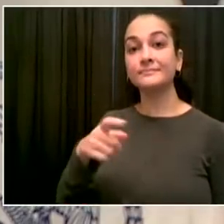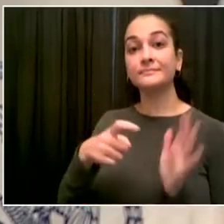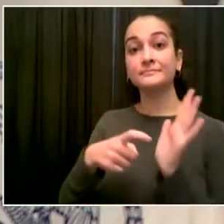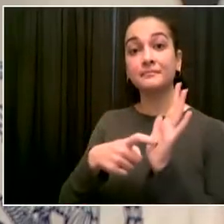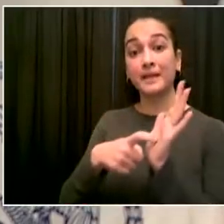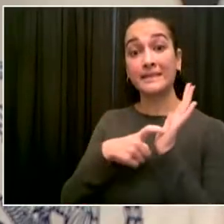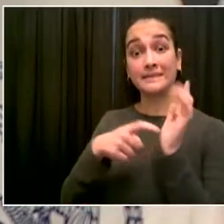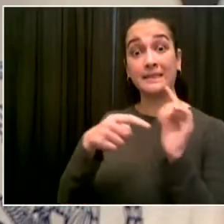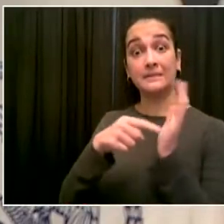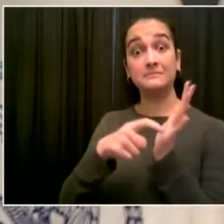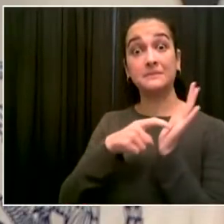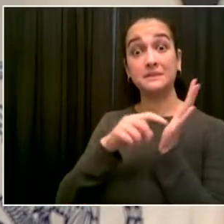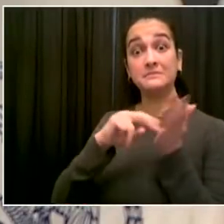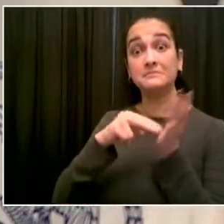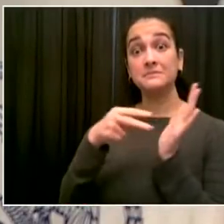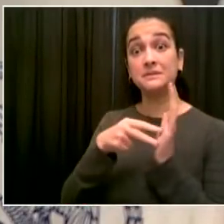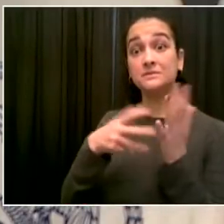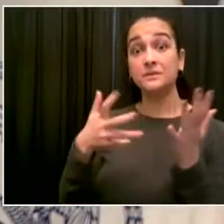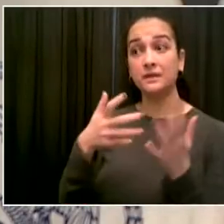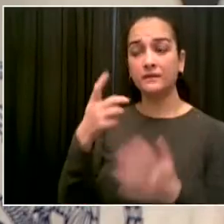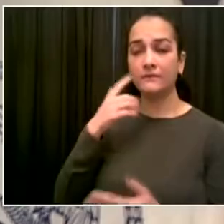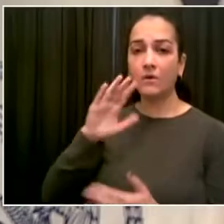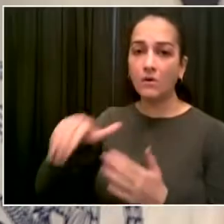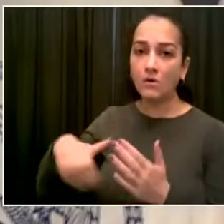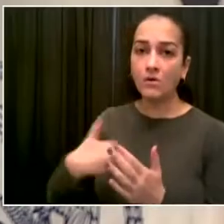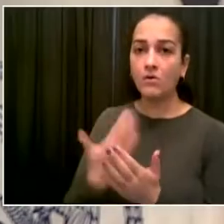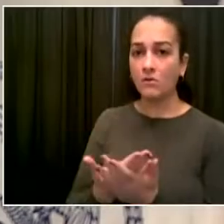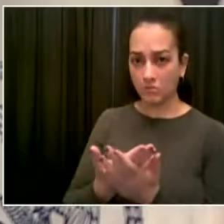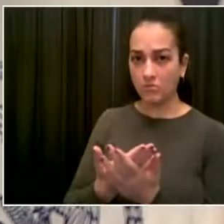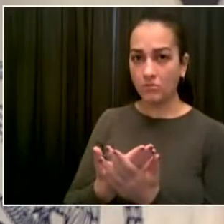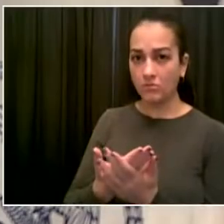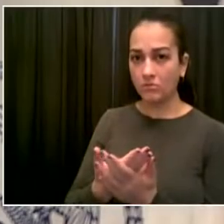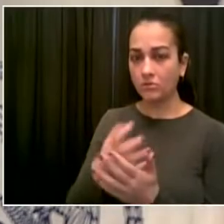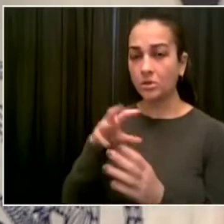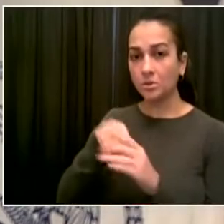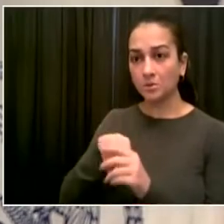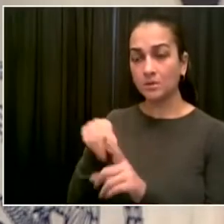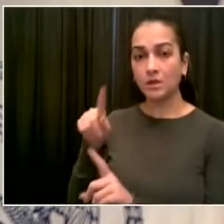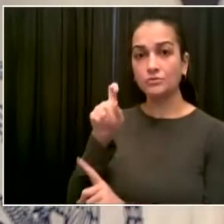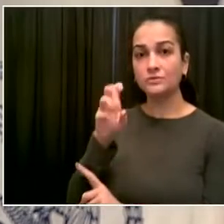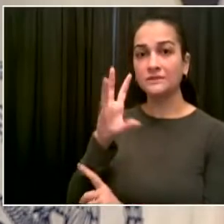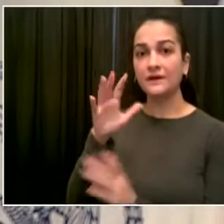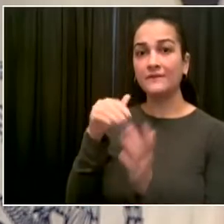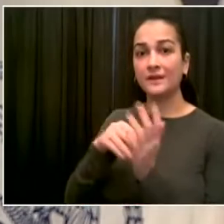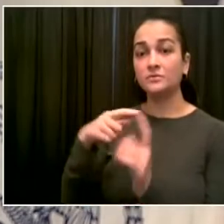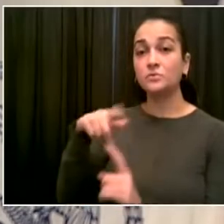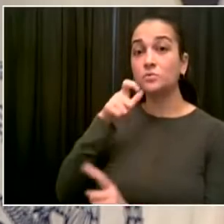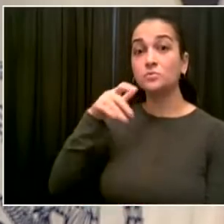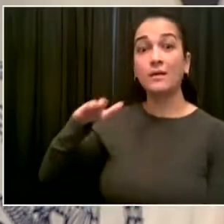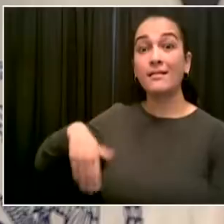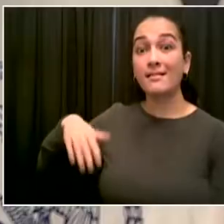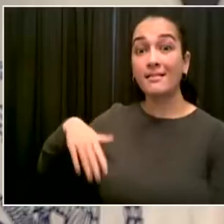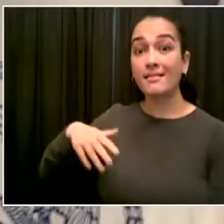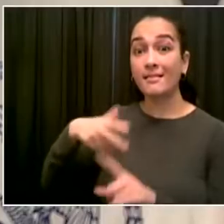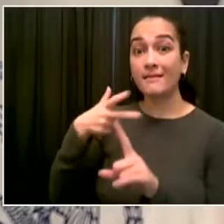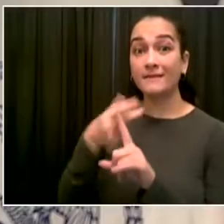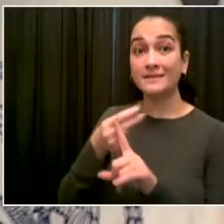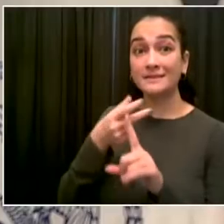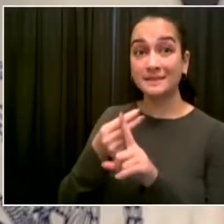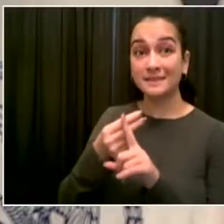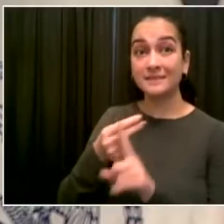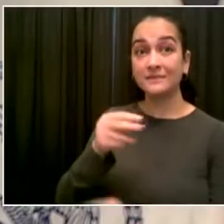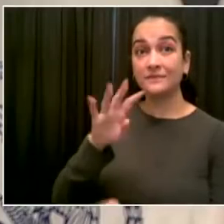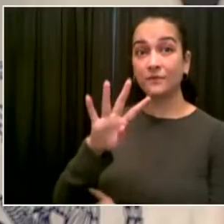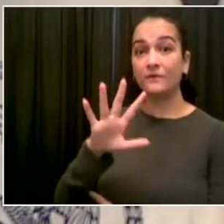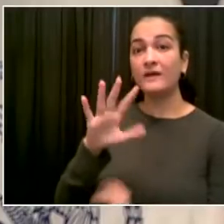So this is all city agencies, including in the first round, folks who work for corrections. There's a separate group